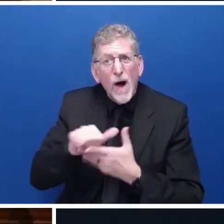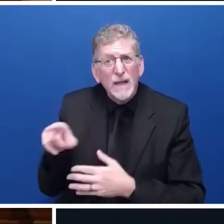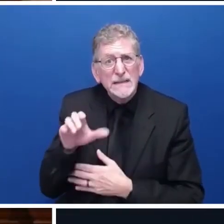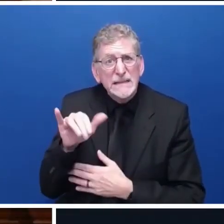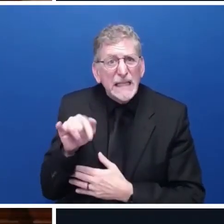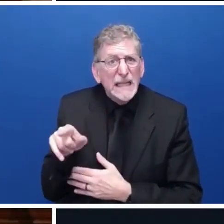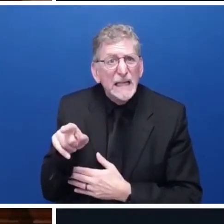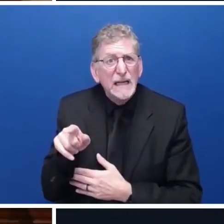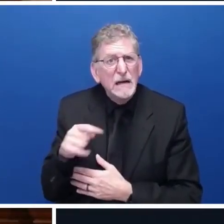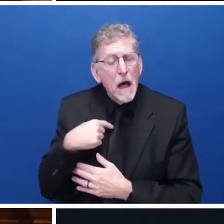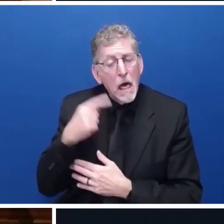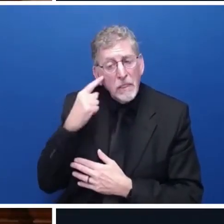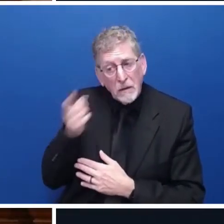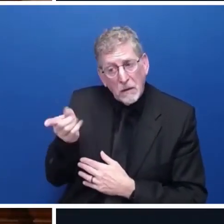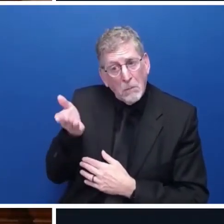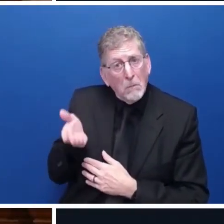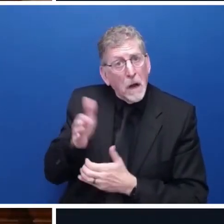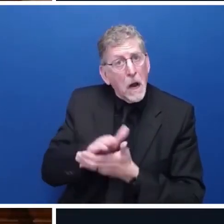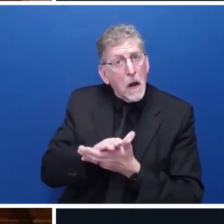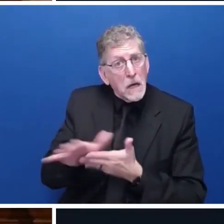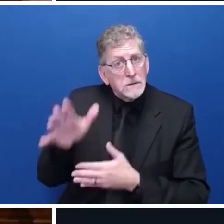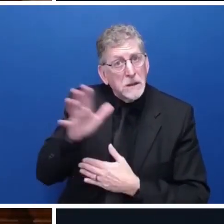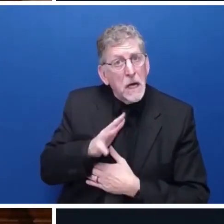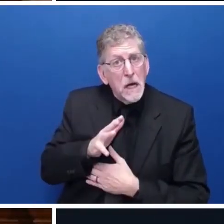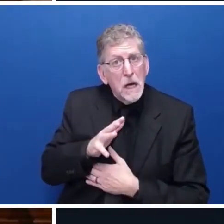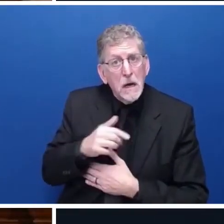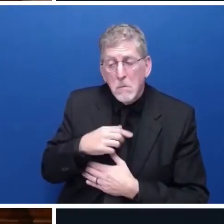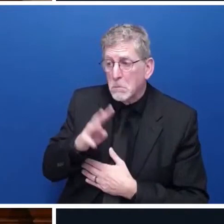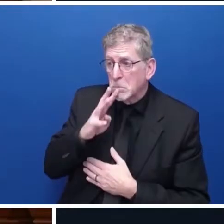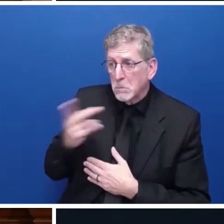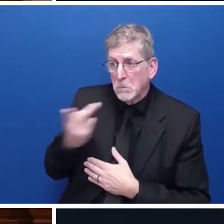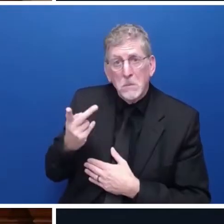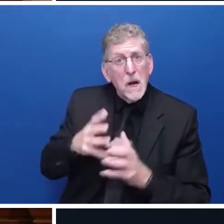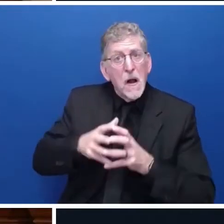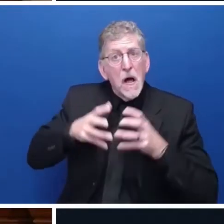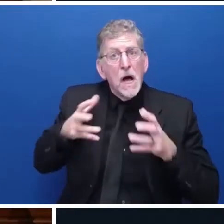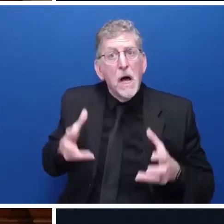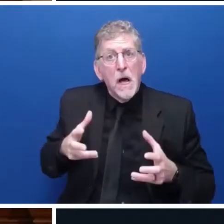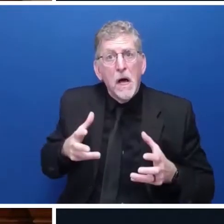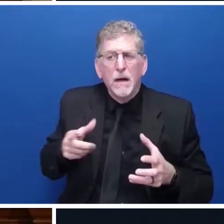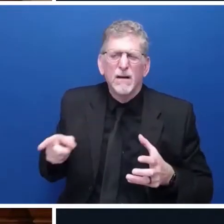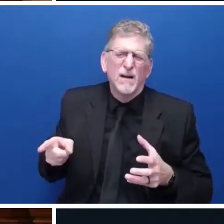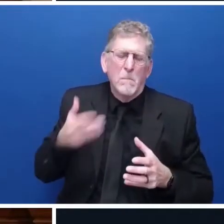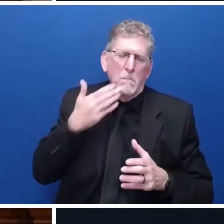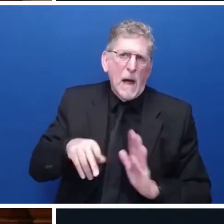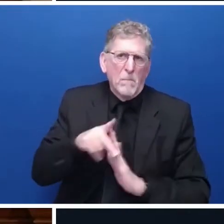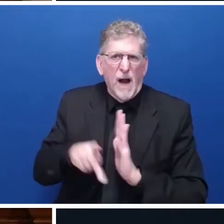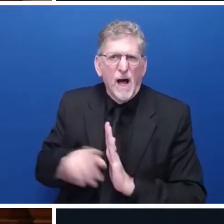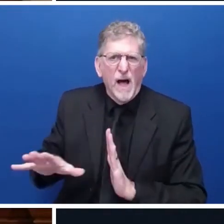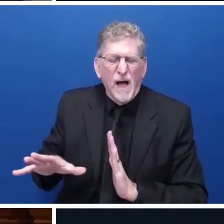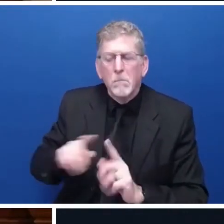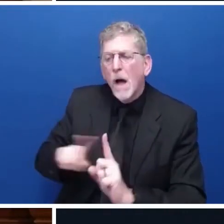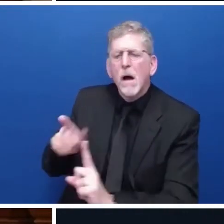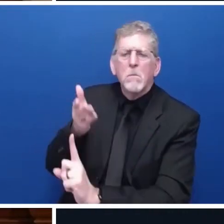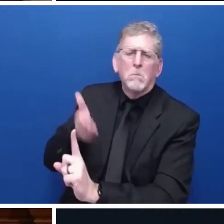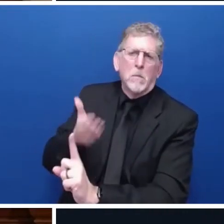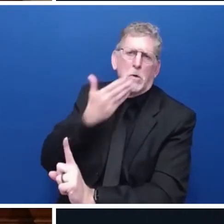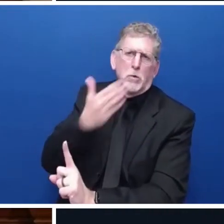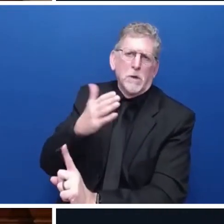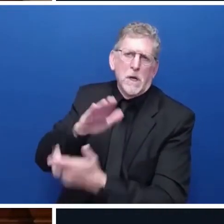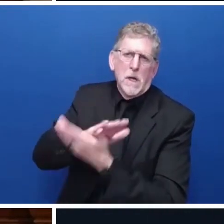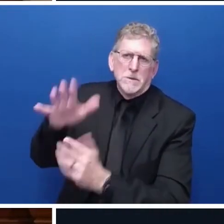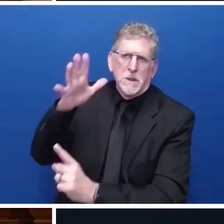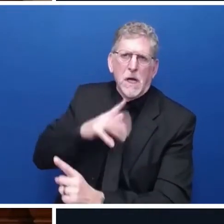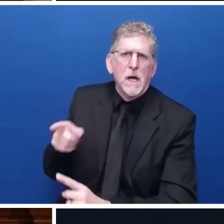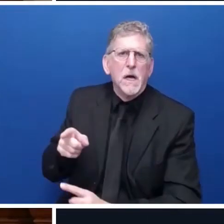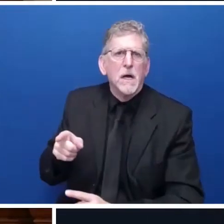guy. Just said they want people to shovel snow. They got hit hard. Wants them to shovel snow, but